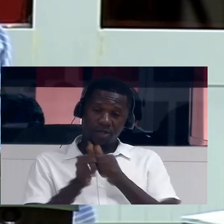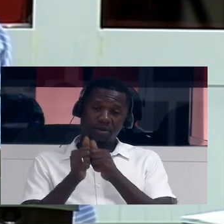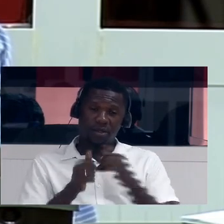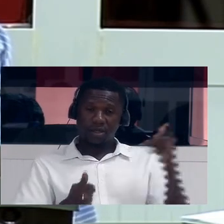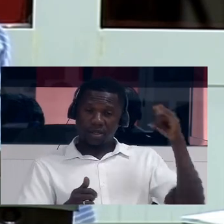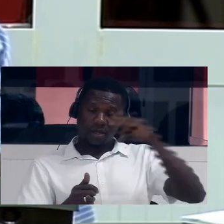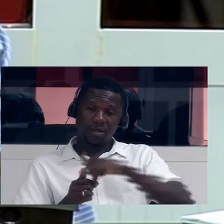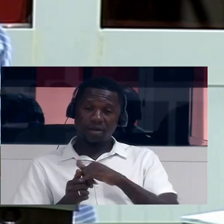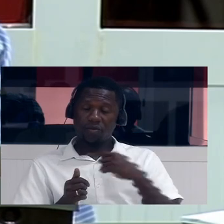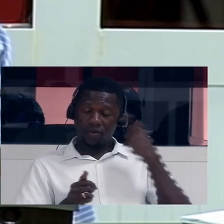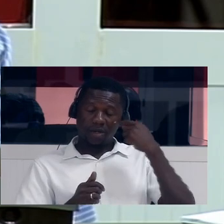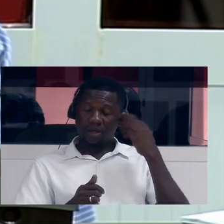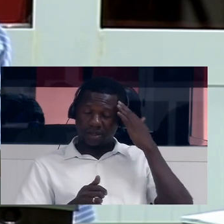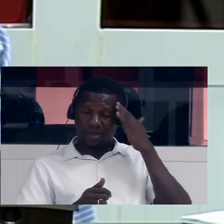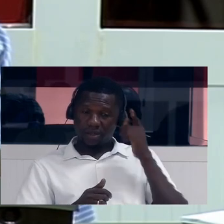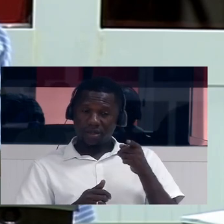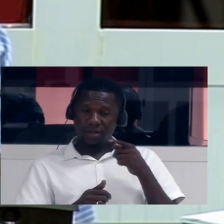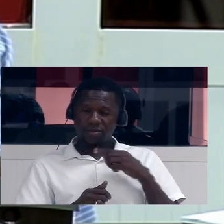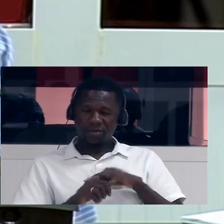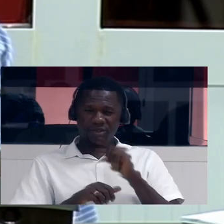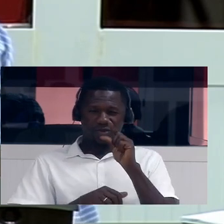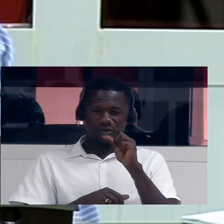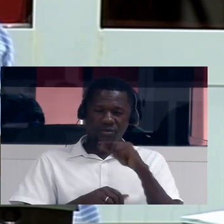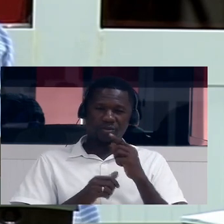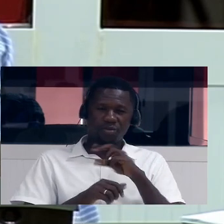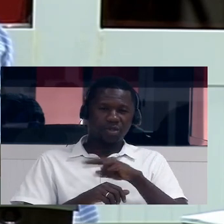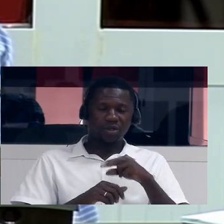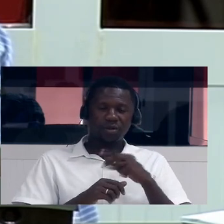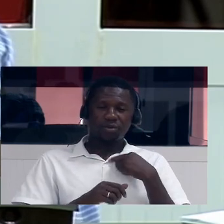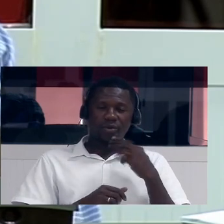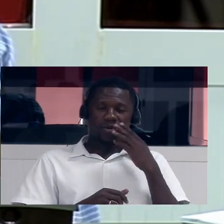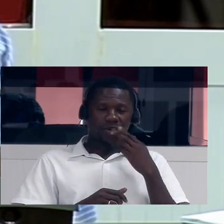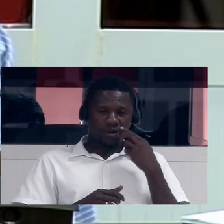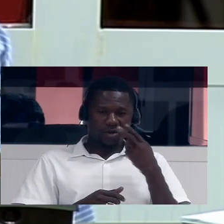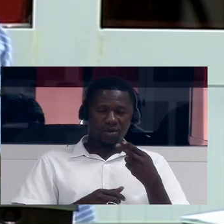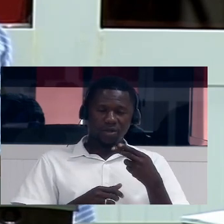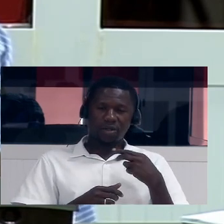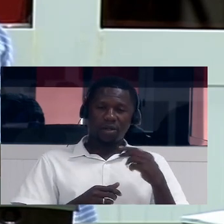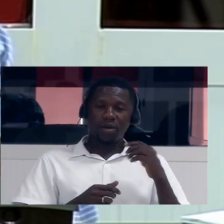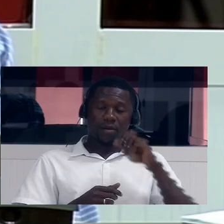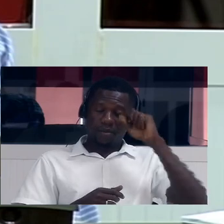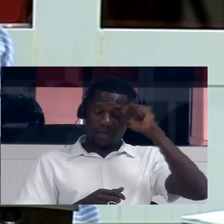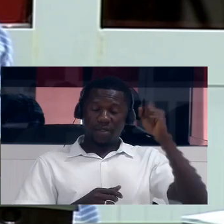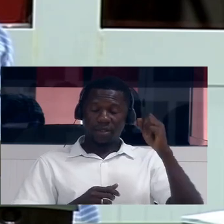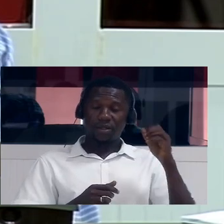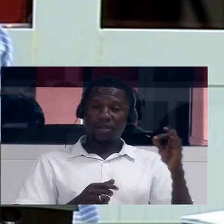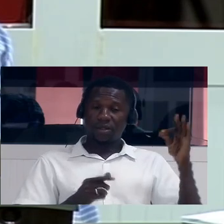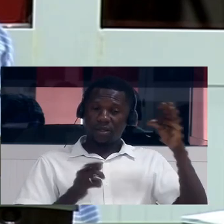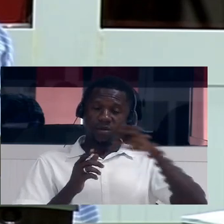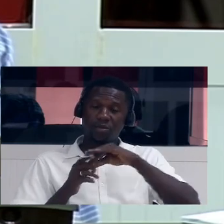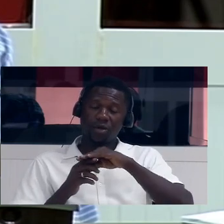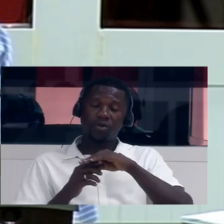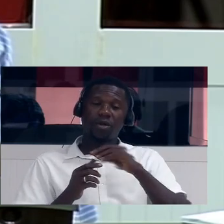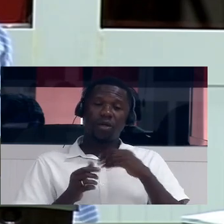something like 15, 20 minutes to be at the airport to witness the president's departure, I told my deputy to take over the meeting